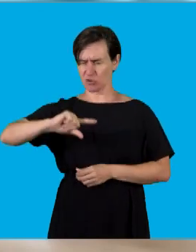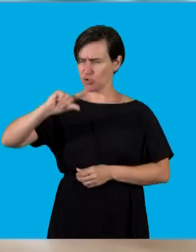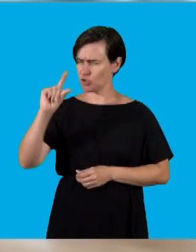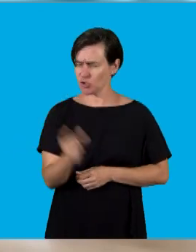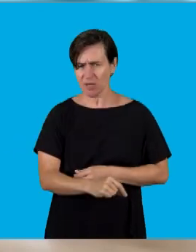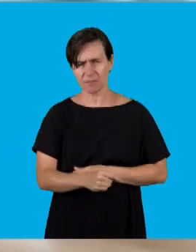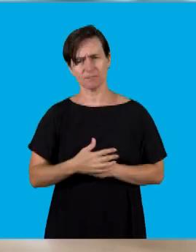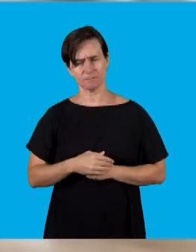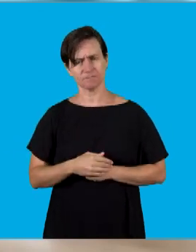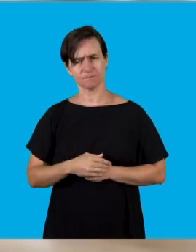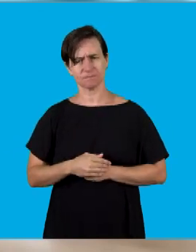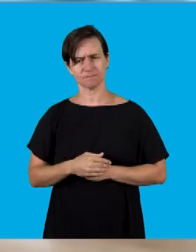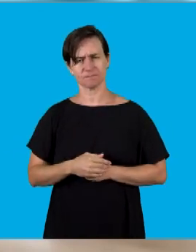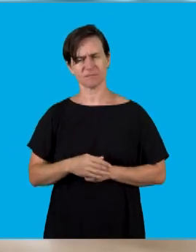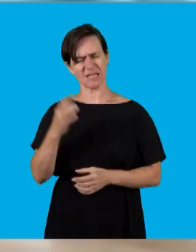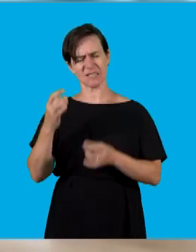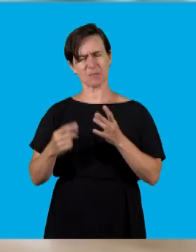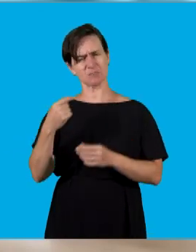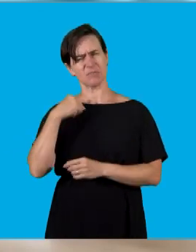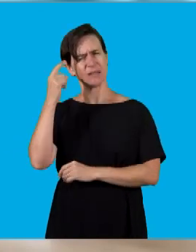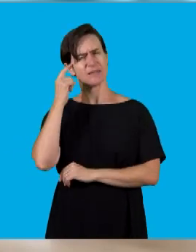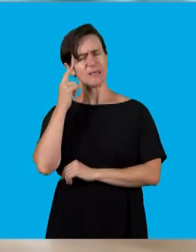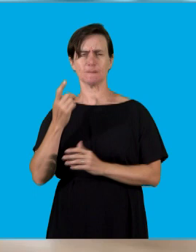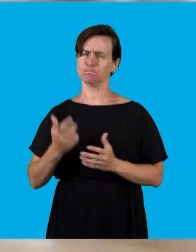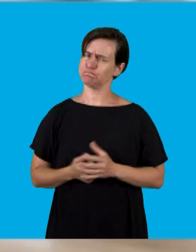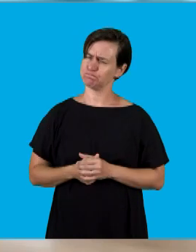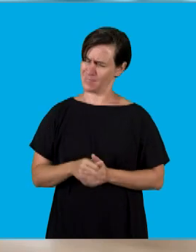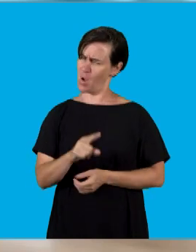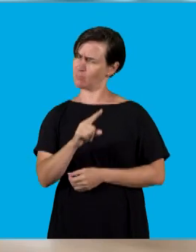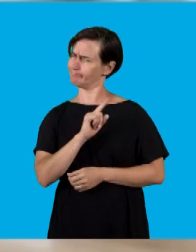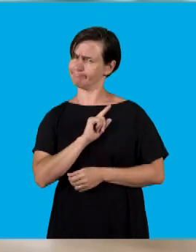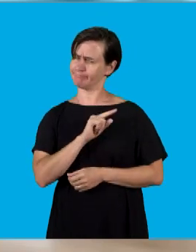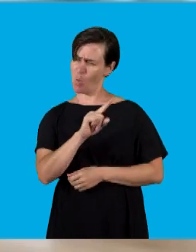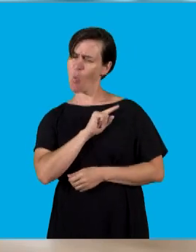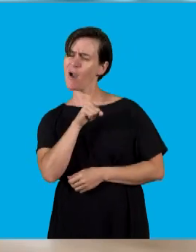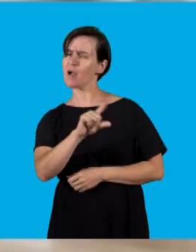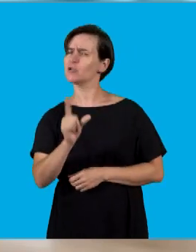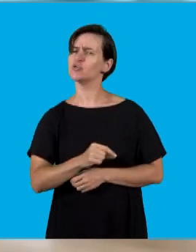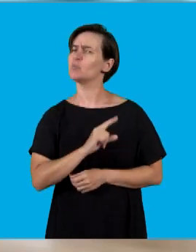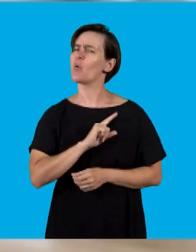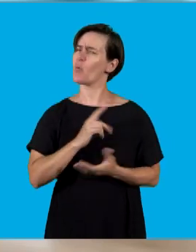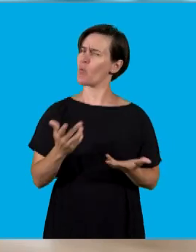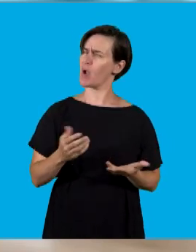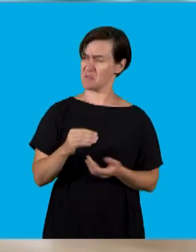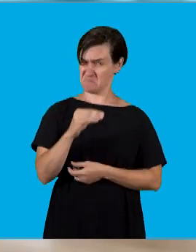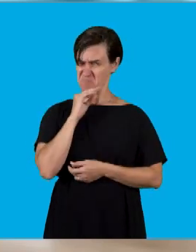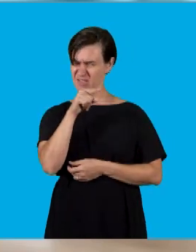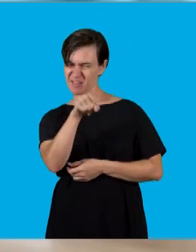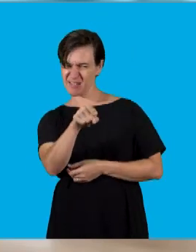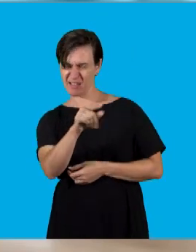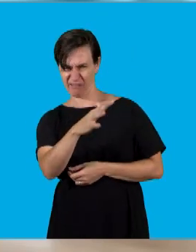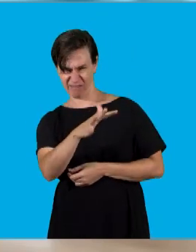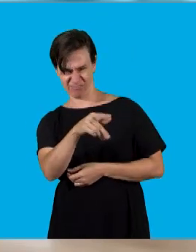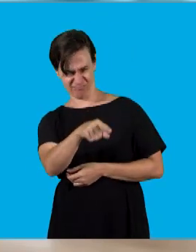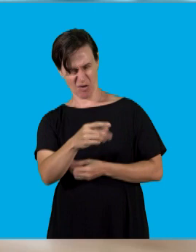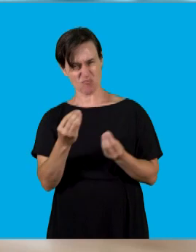very cheap. Sometimes the question that you will ask yourself will be, why is this product so cheap? Is there something wrong